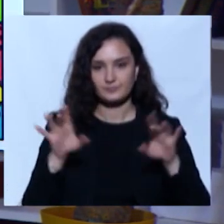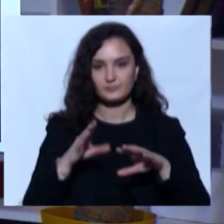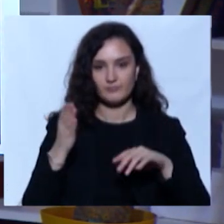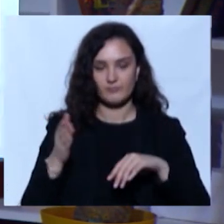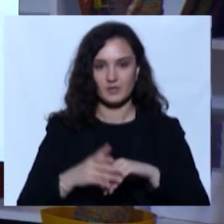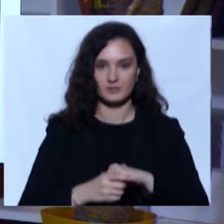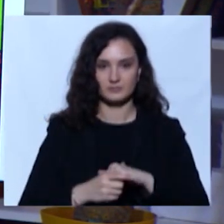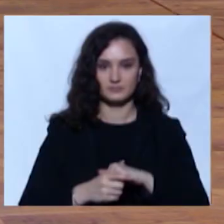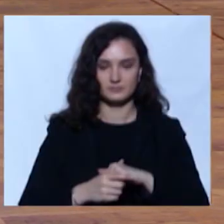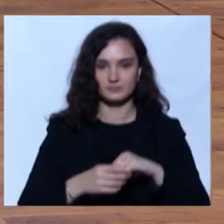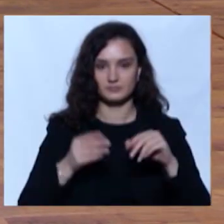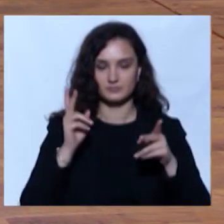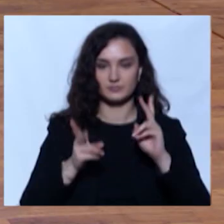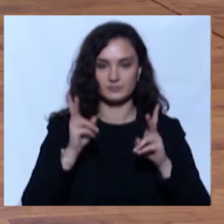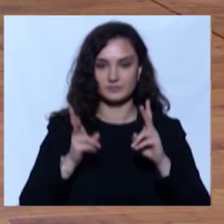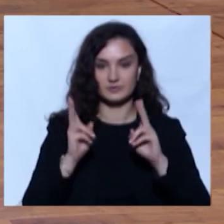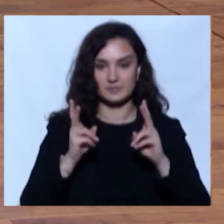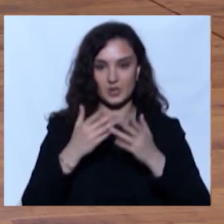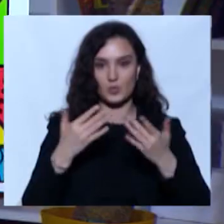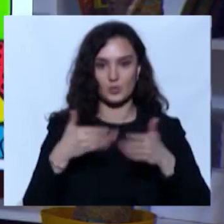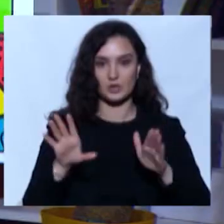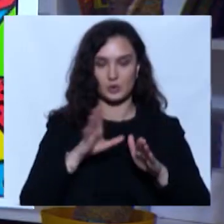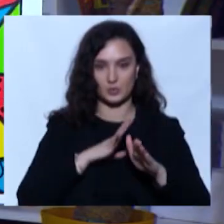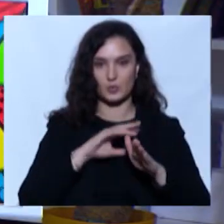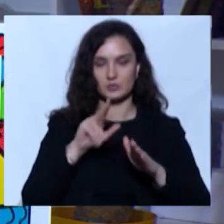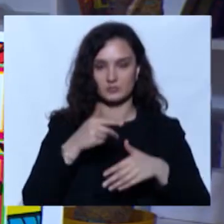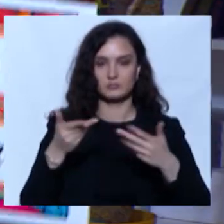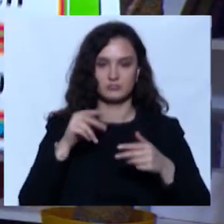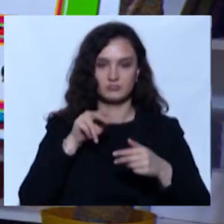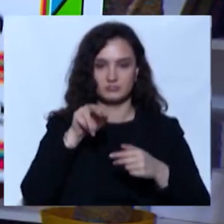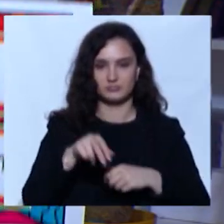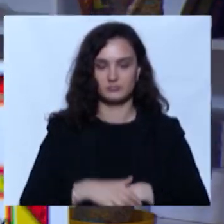restaurant. The kitchen door was open, and George walked